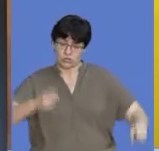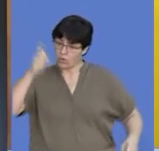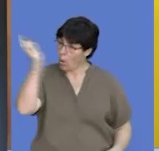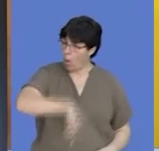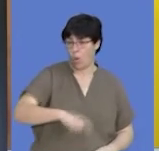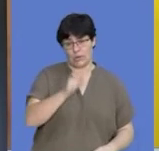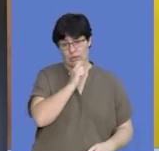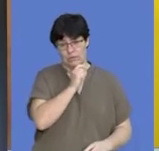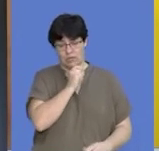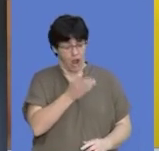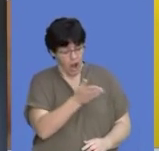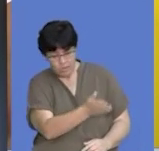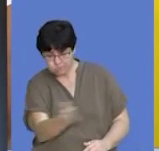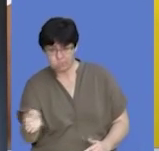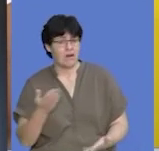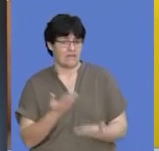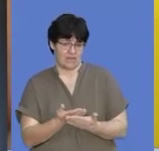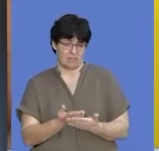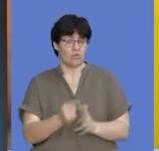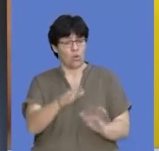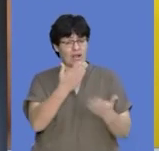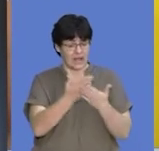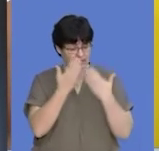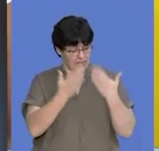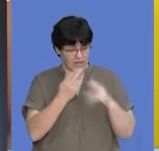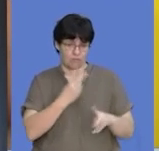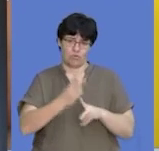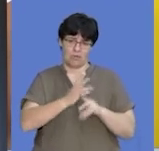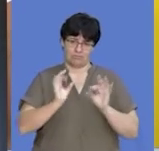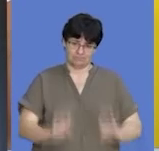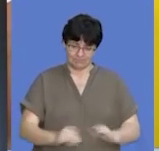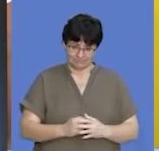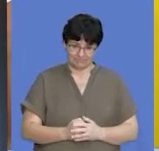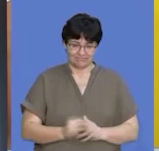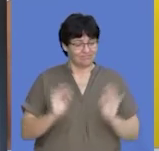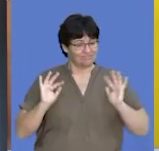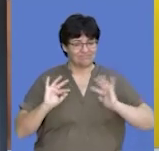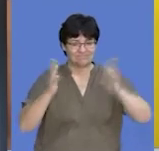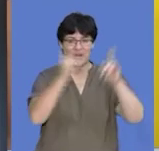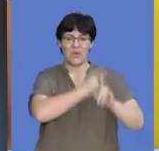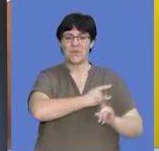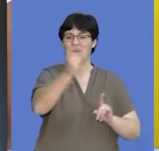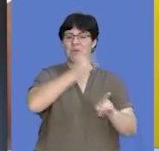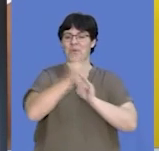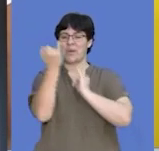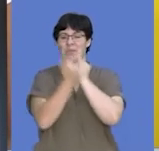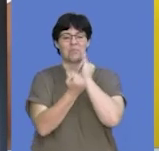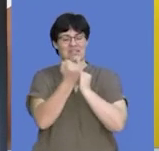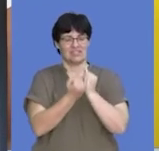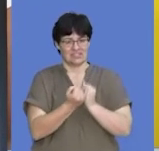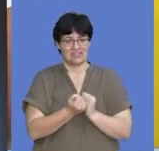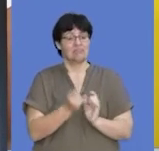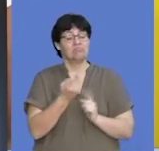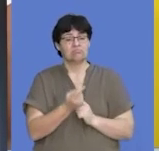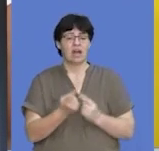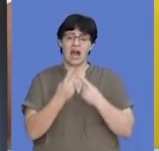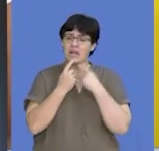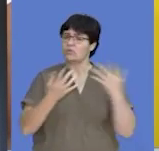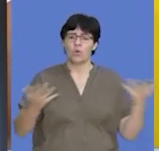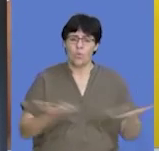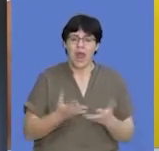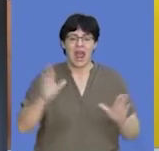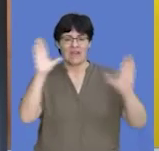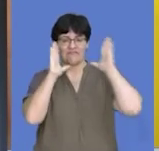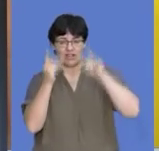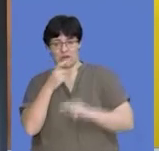that are available for you guys to study and help you prepare. Congratulations to all of our competition winners who will be announced on